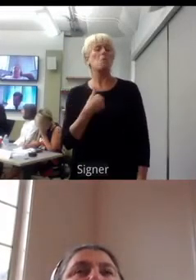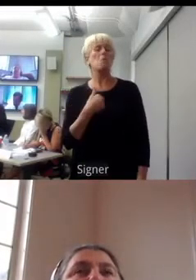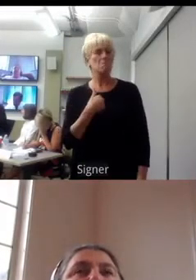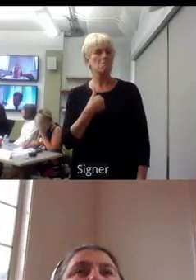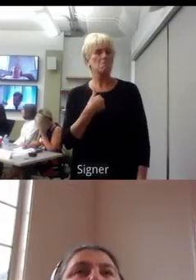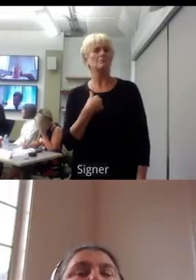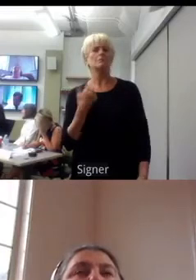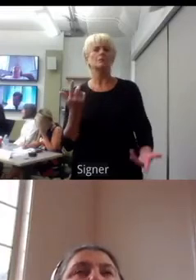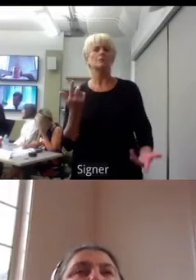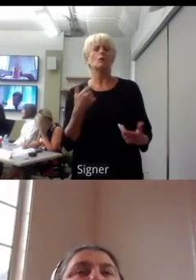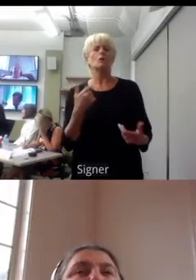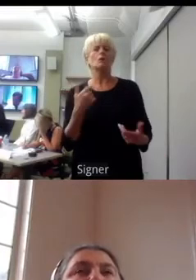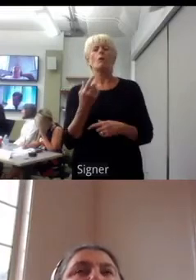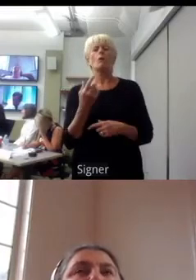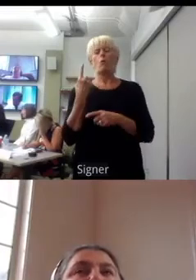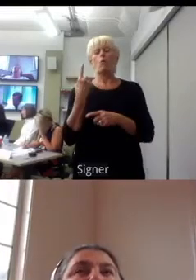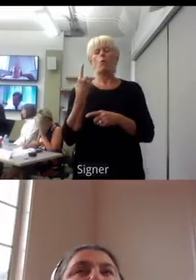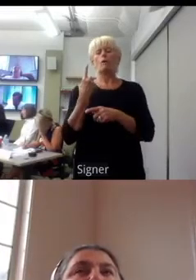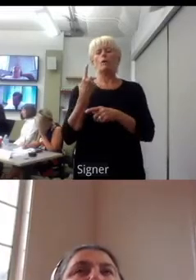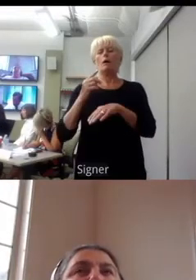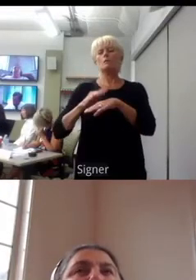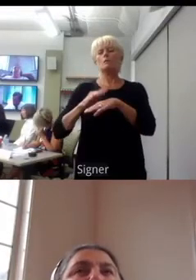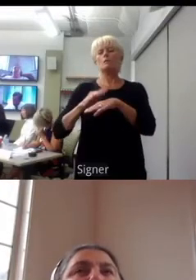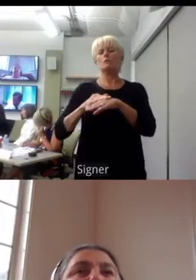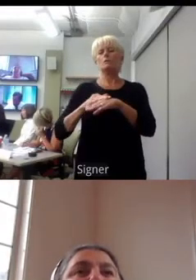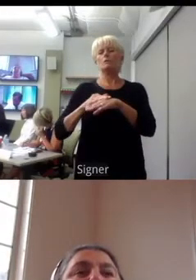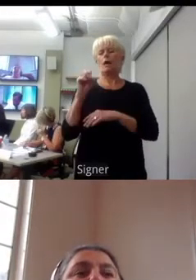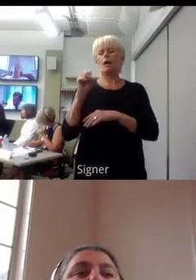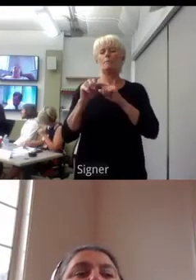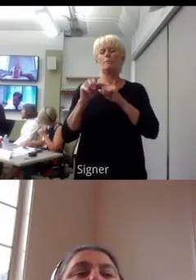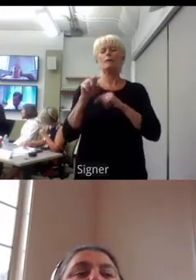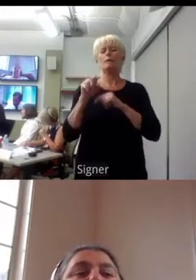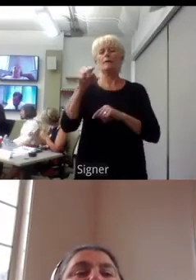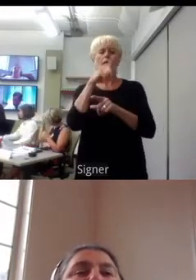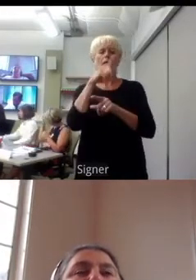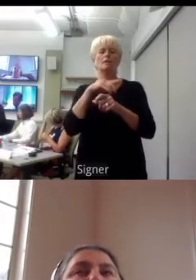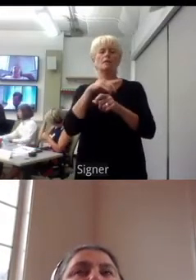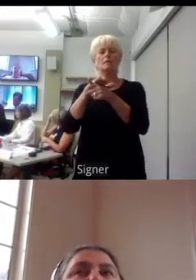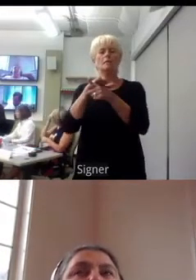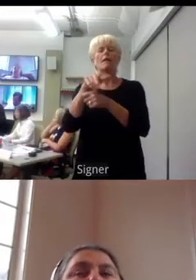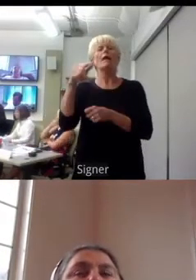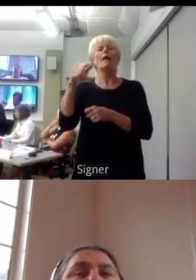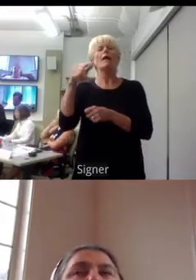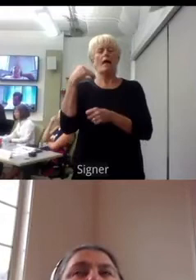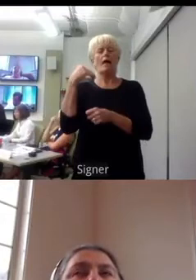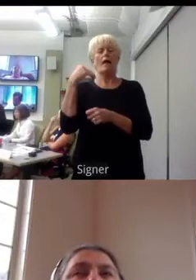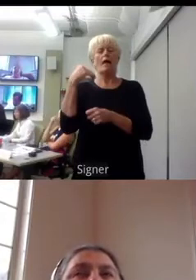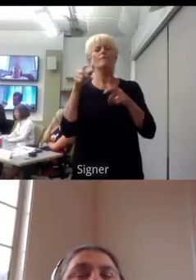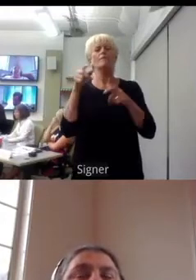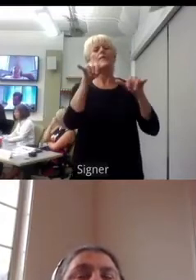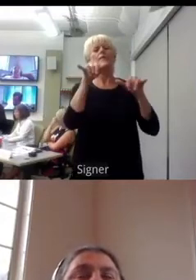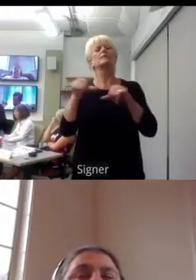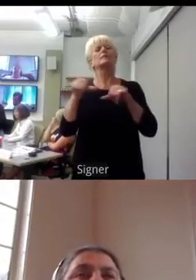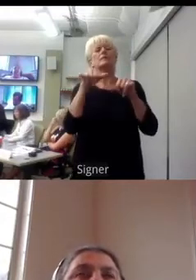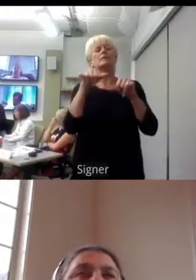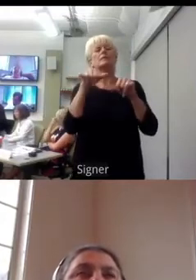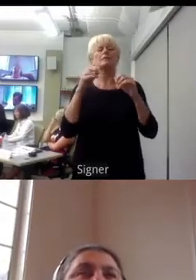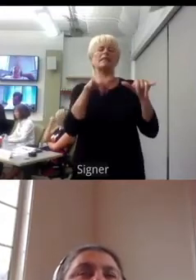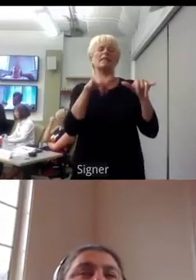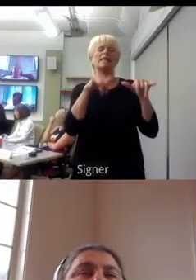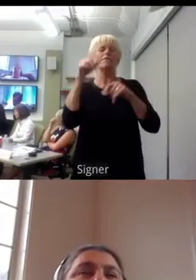create their facilities accessibility design standards in 2001. And what was great about what London did is they